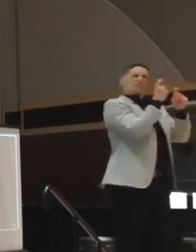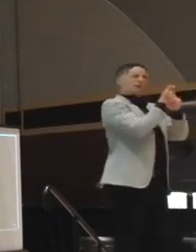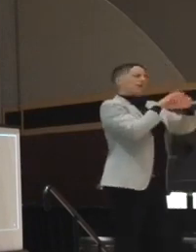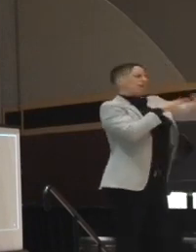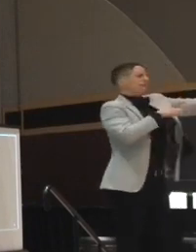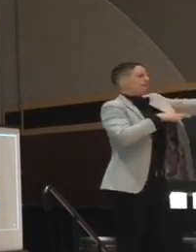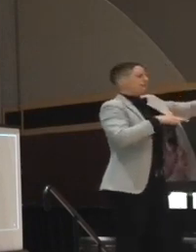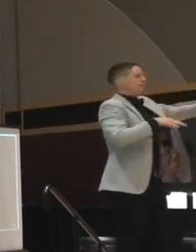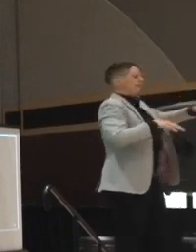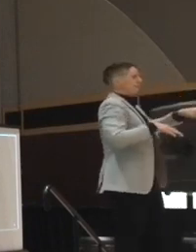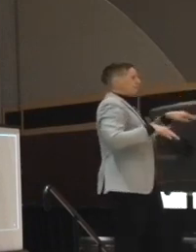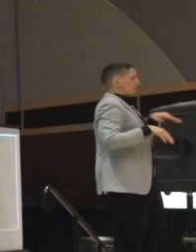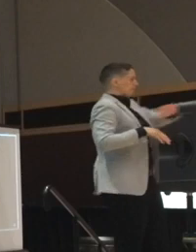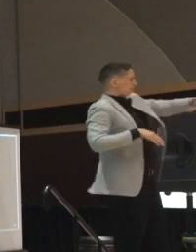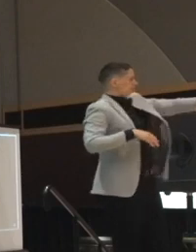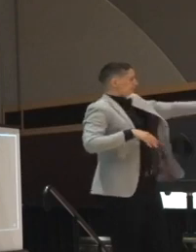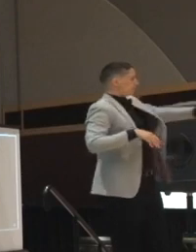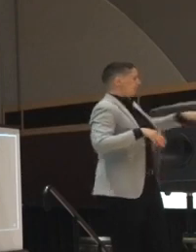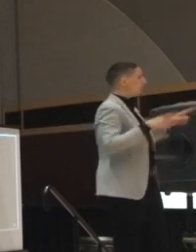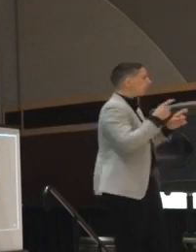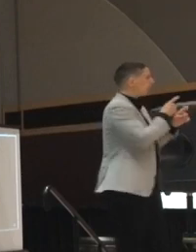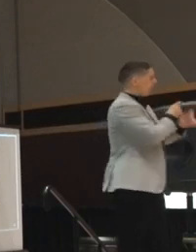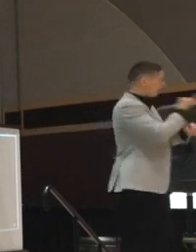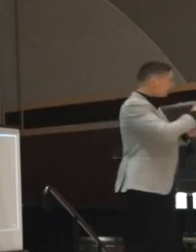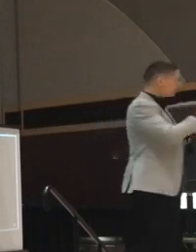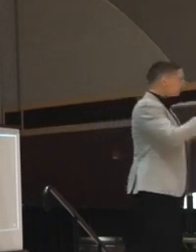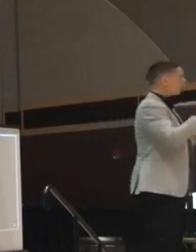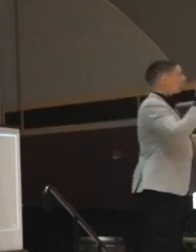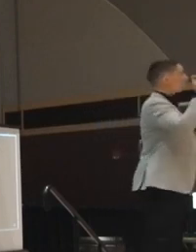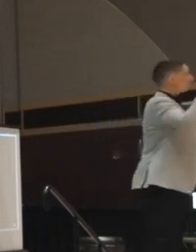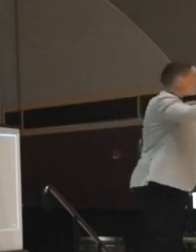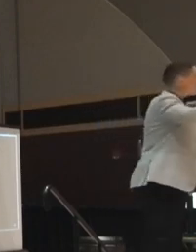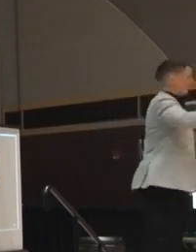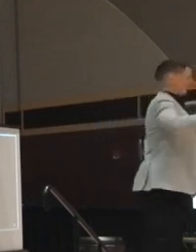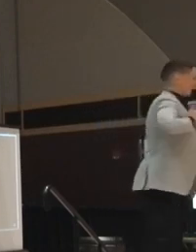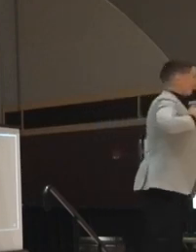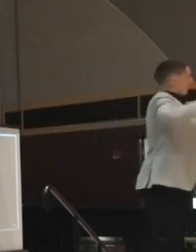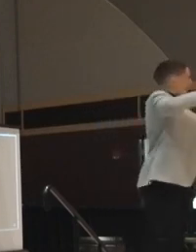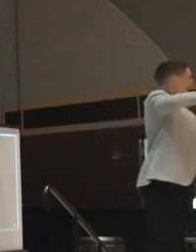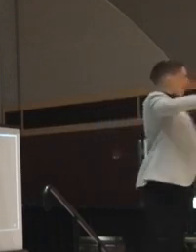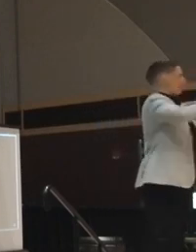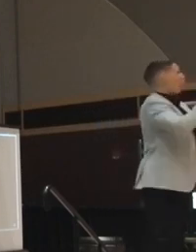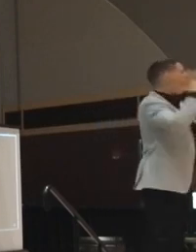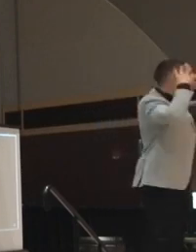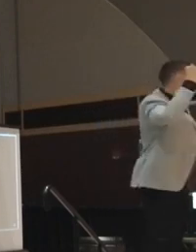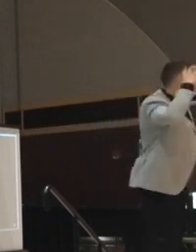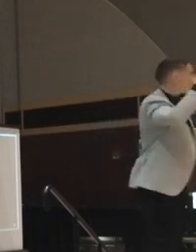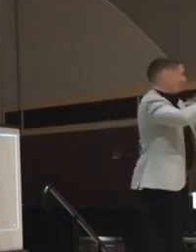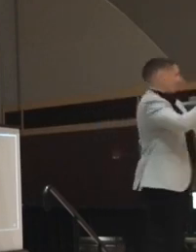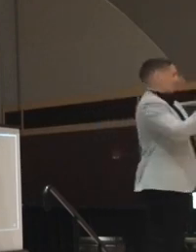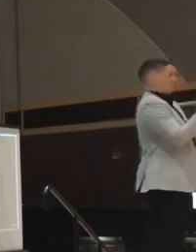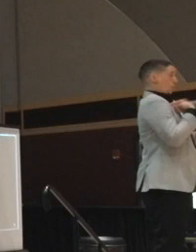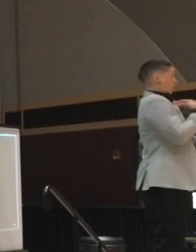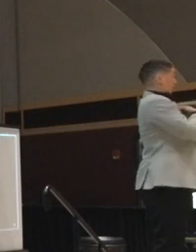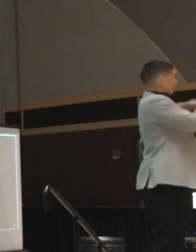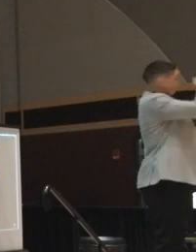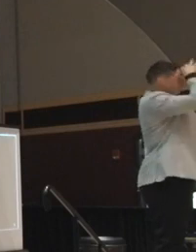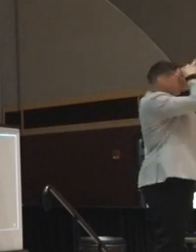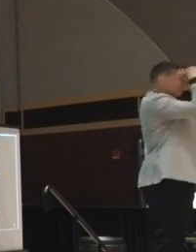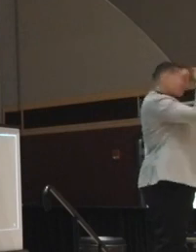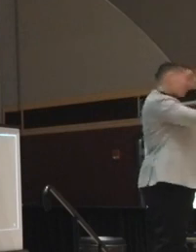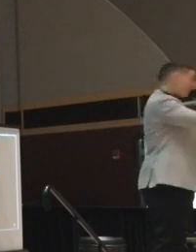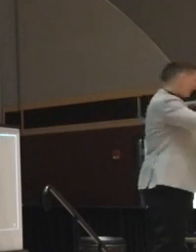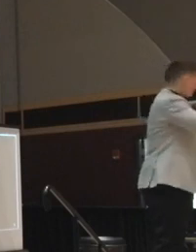conveyors. That's all from French Canada. It's all coming in from Holland now because we don't know how to make it